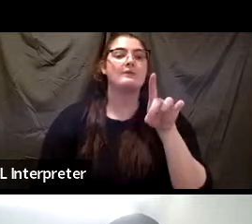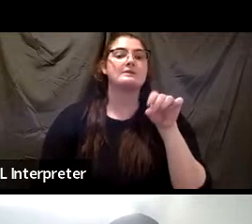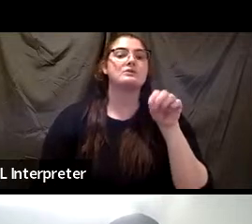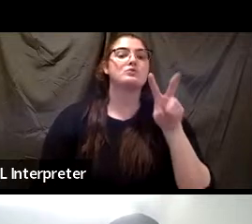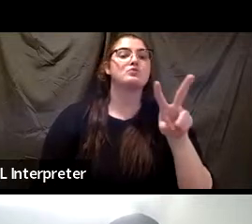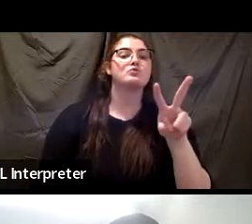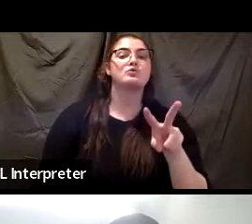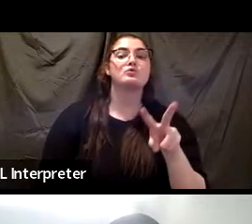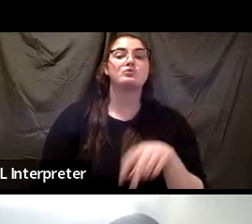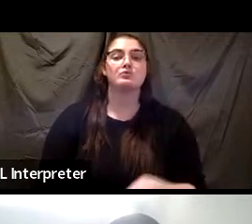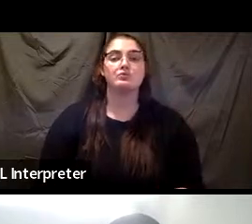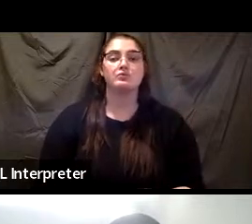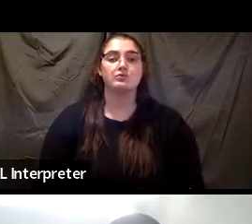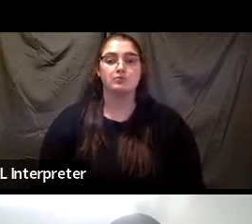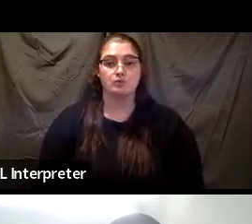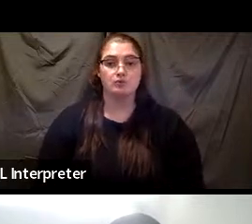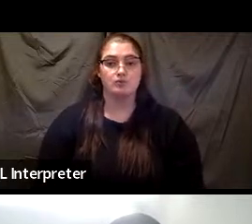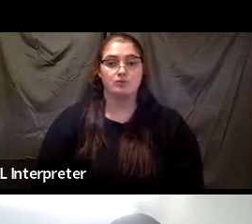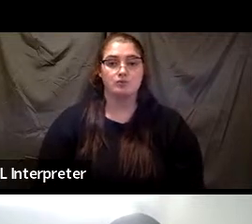5D02, you have a question?